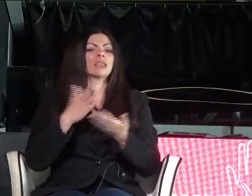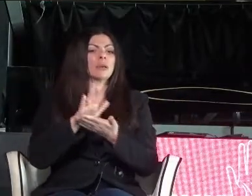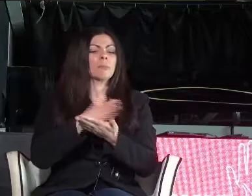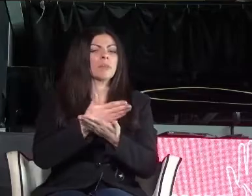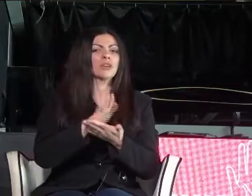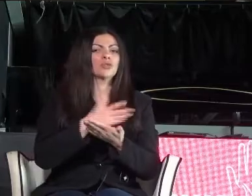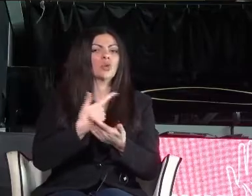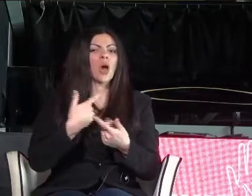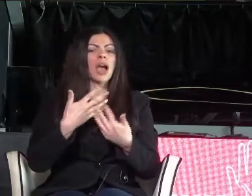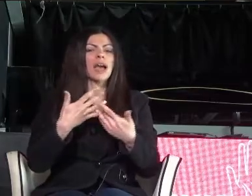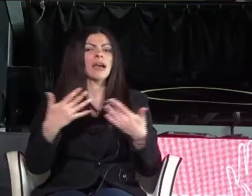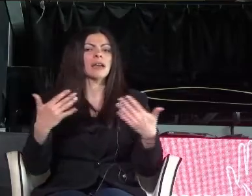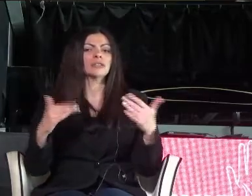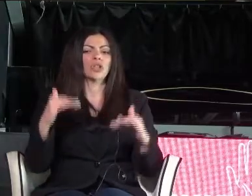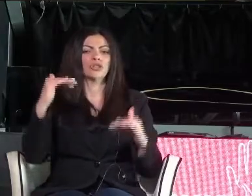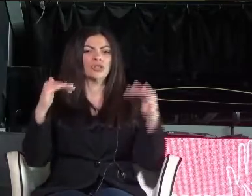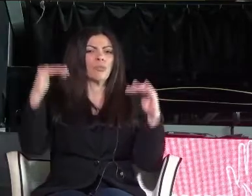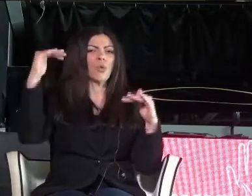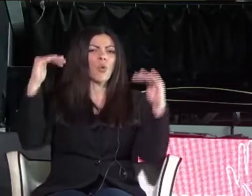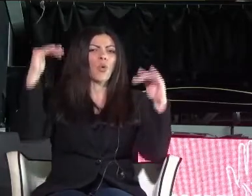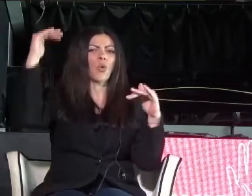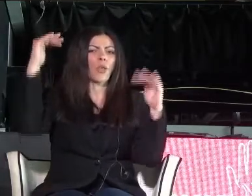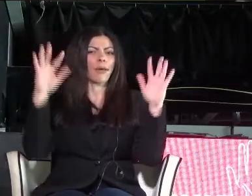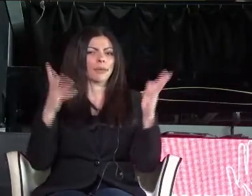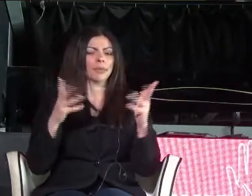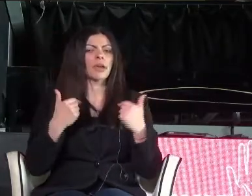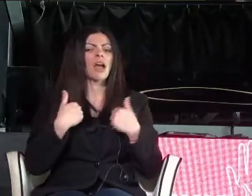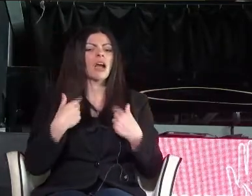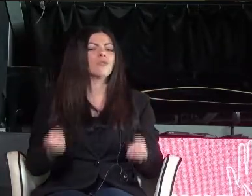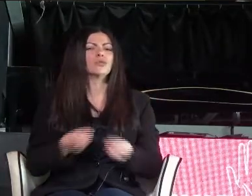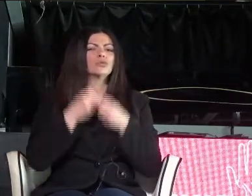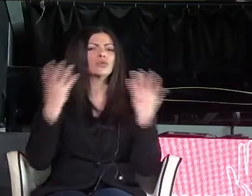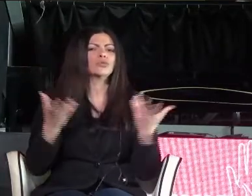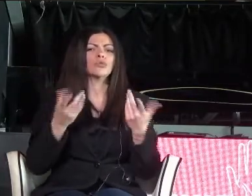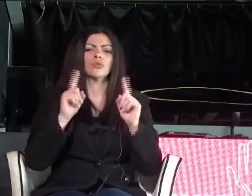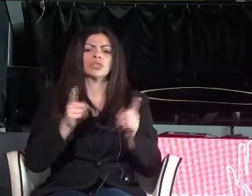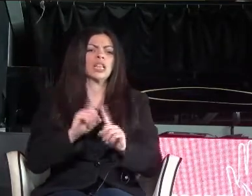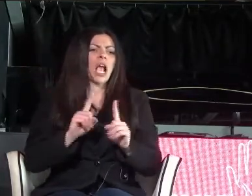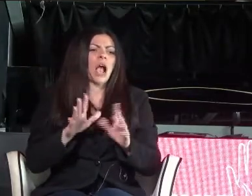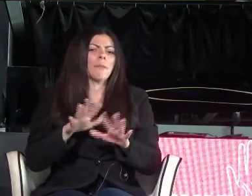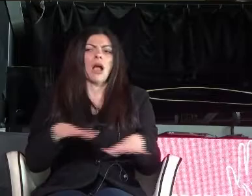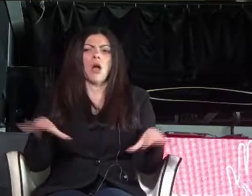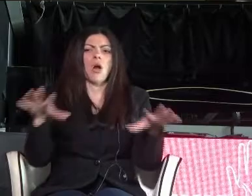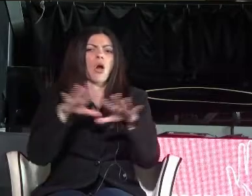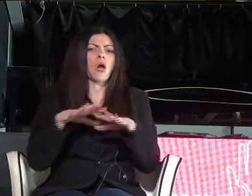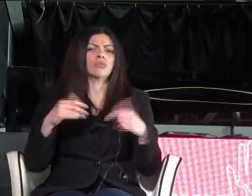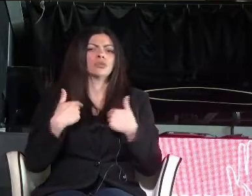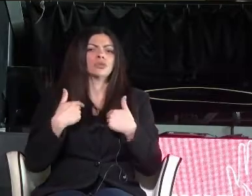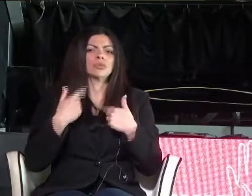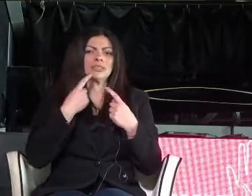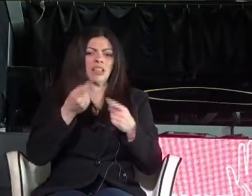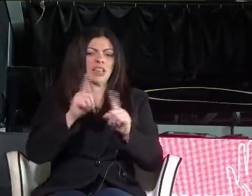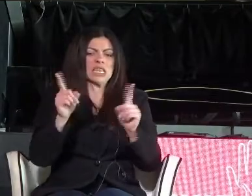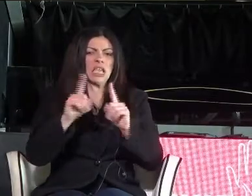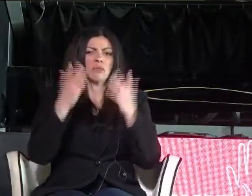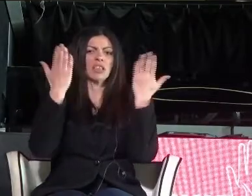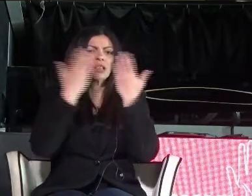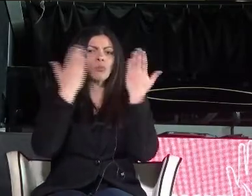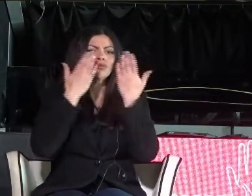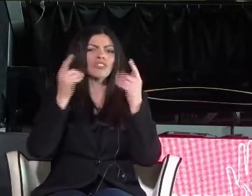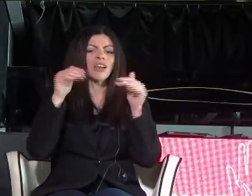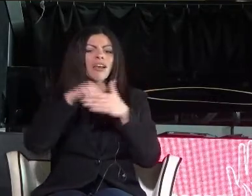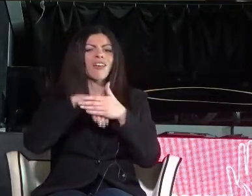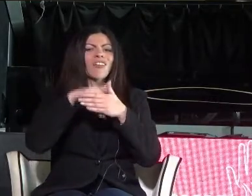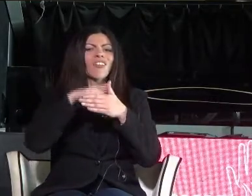you, and what happened to us you wouldn't be able to read in the news. However, what happened to us will someday